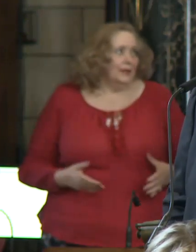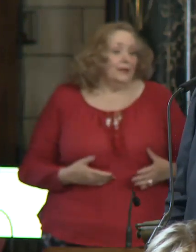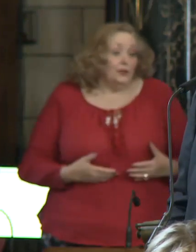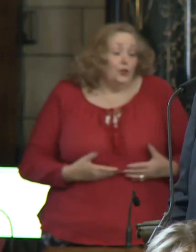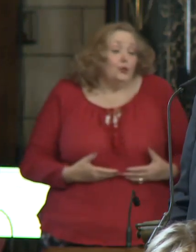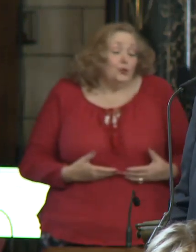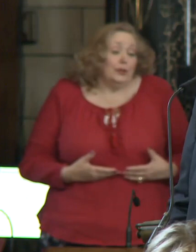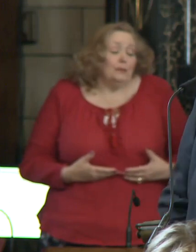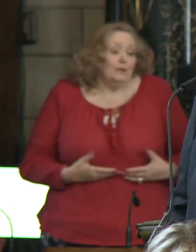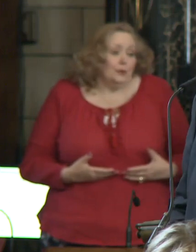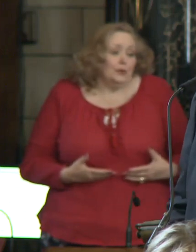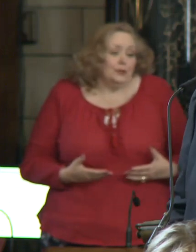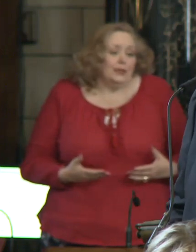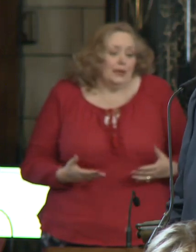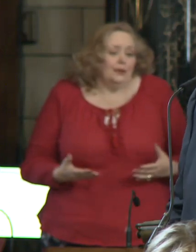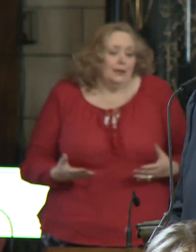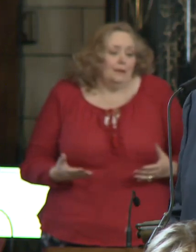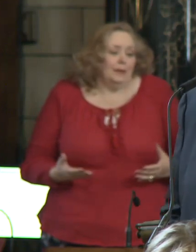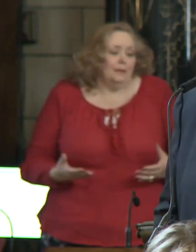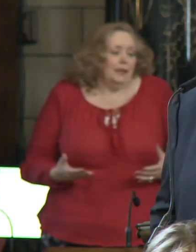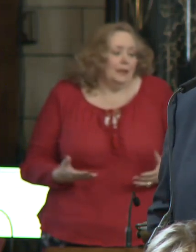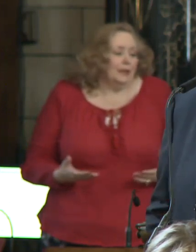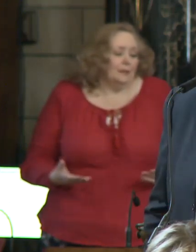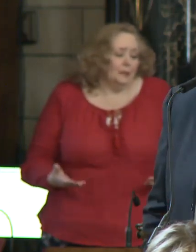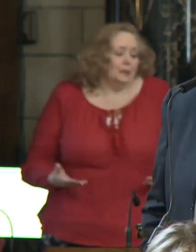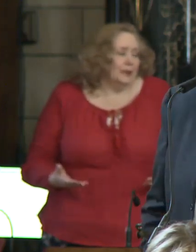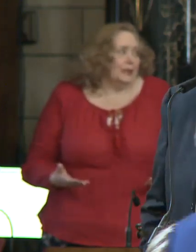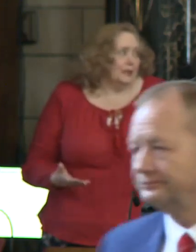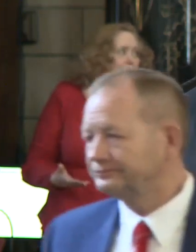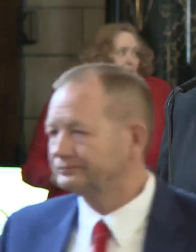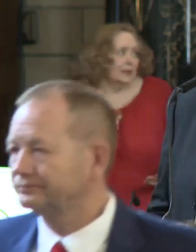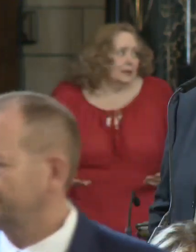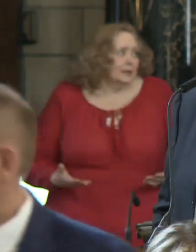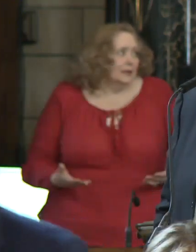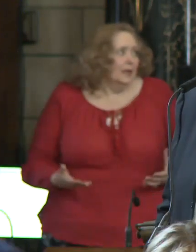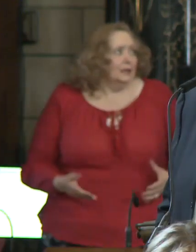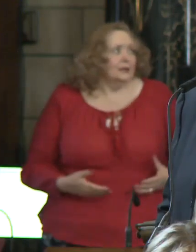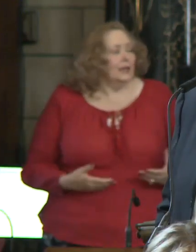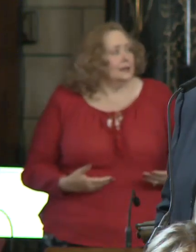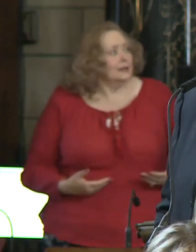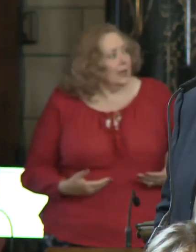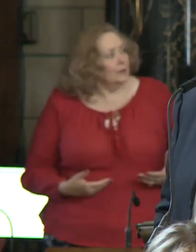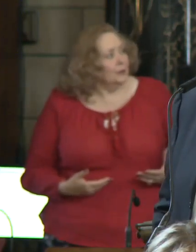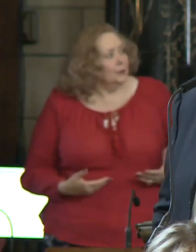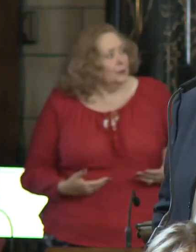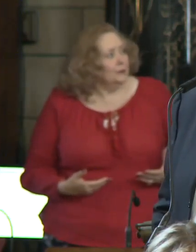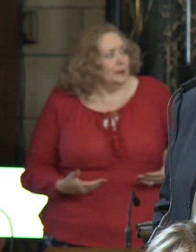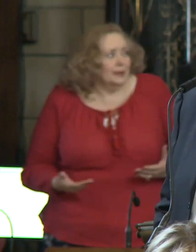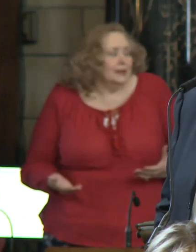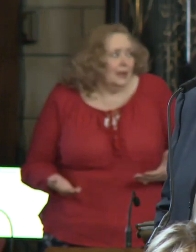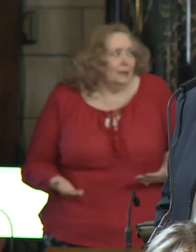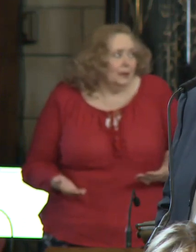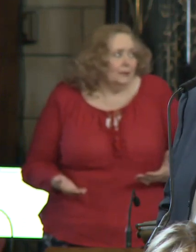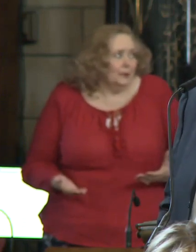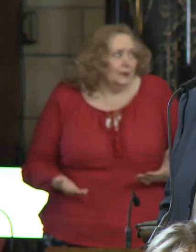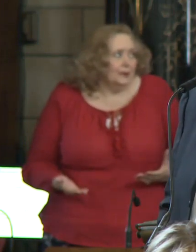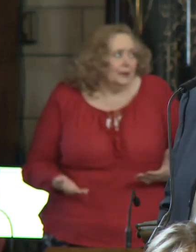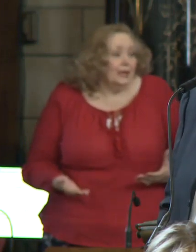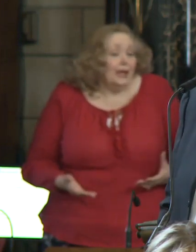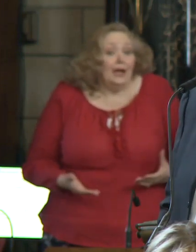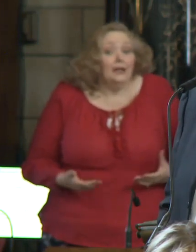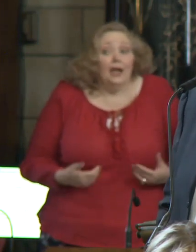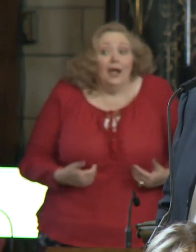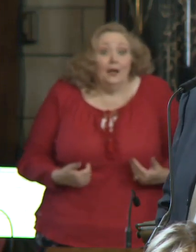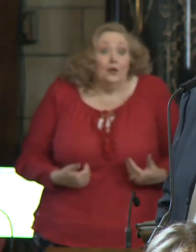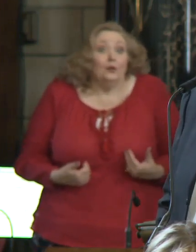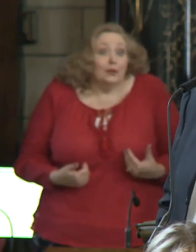So if you exclude rape and incest, what we're left with is a pregnancy as a result of two